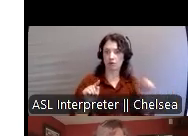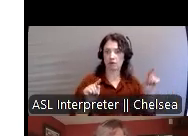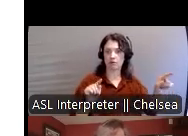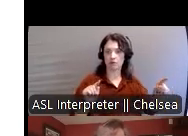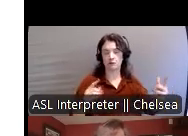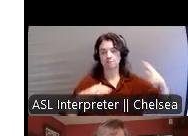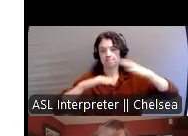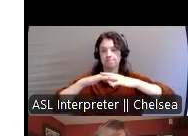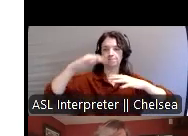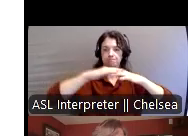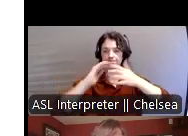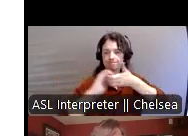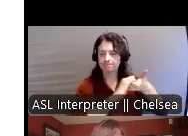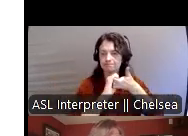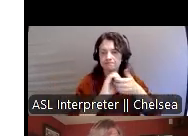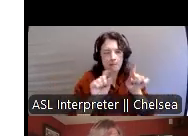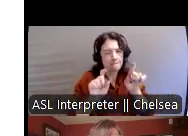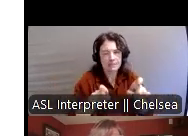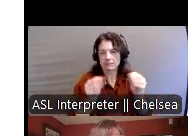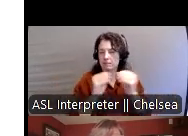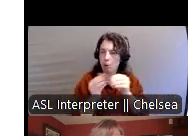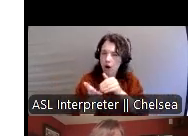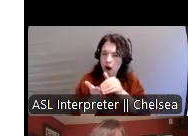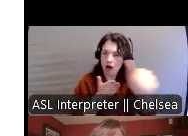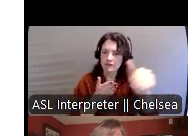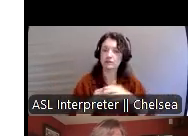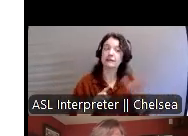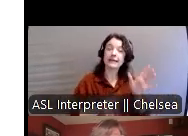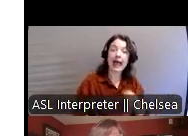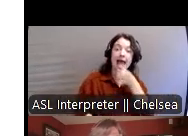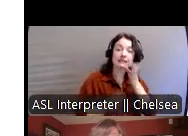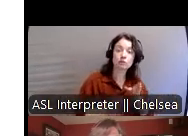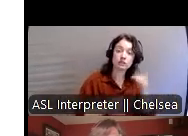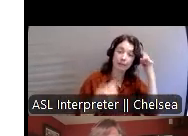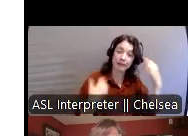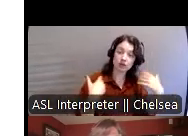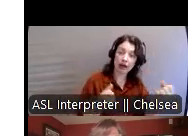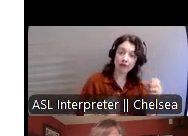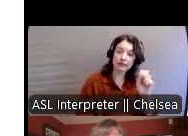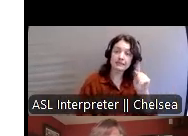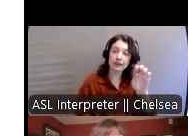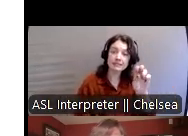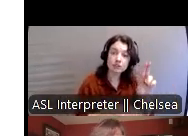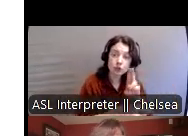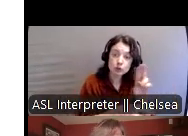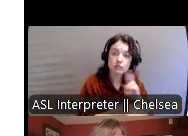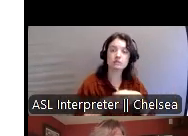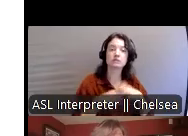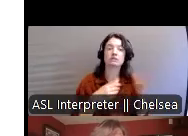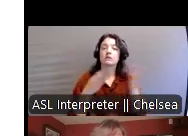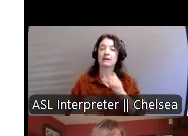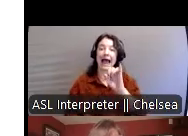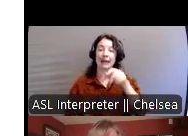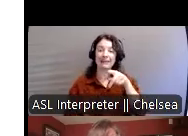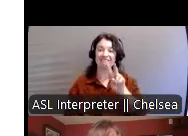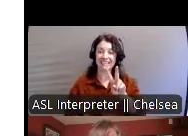more consistently, including experts in mental health, substance use, and intimate partner violence, sitting at high-risk tables